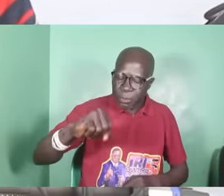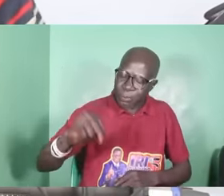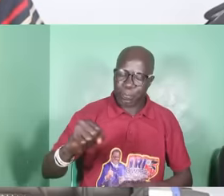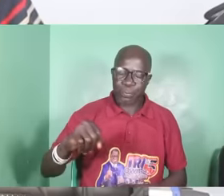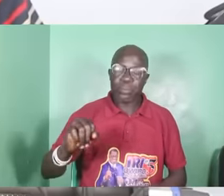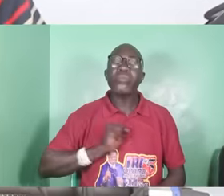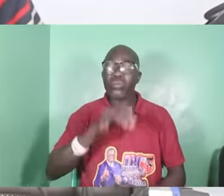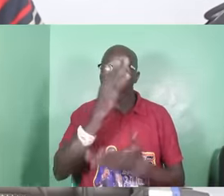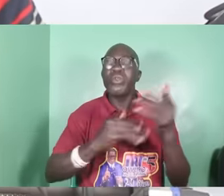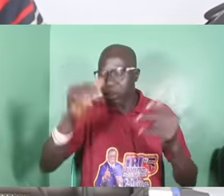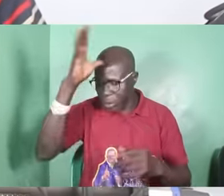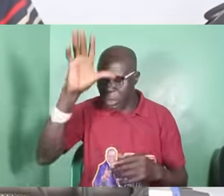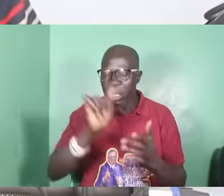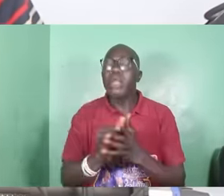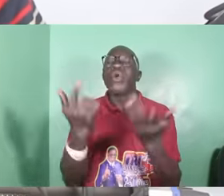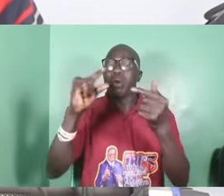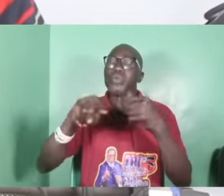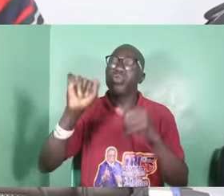Yes. Somebody said that.